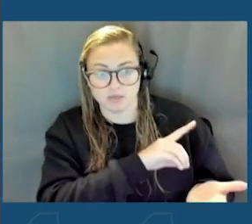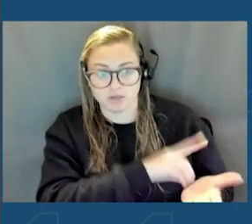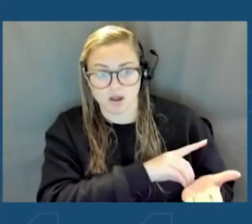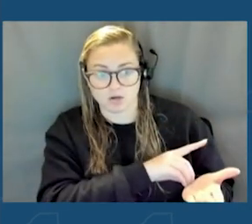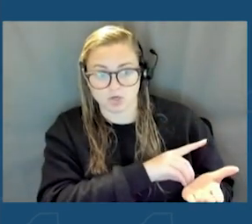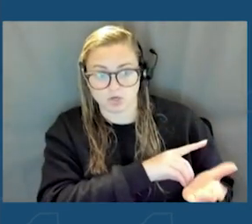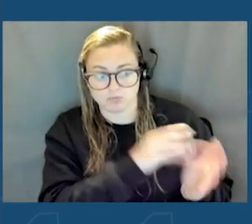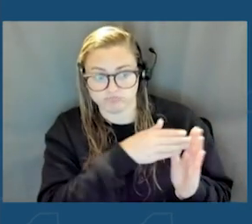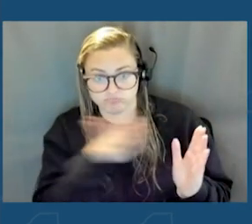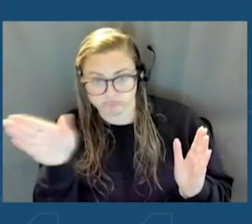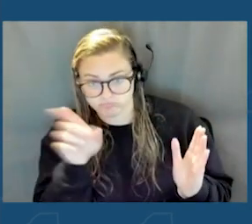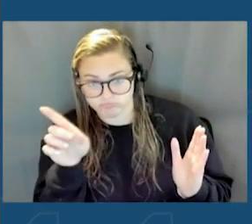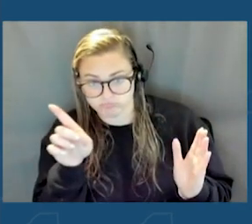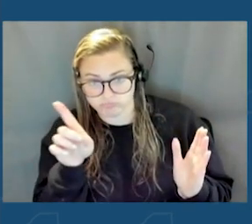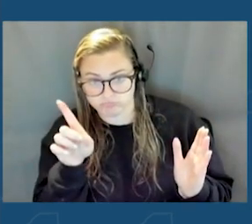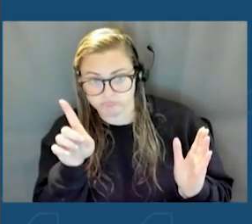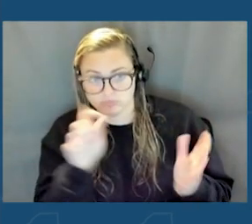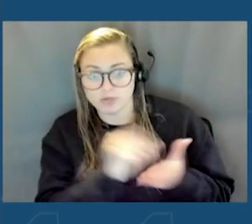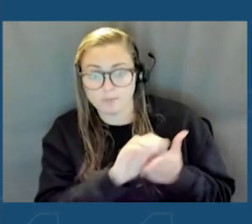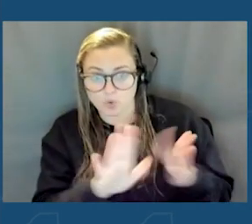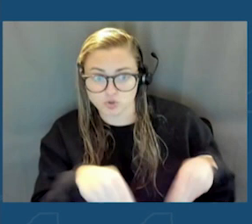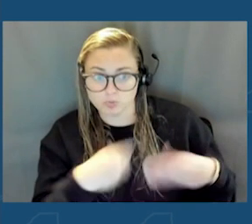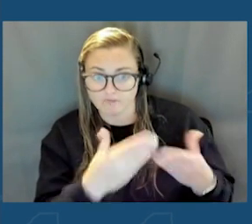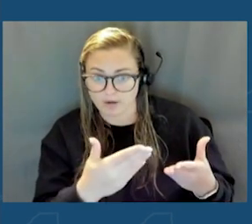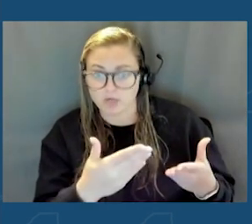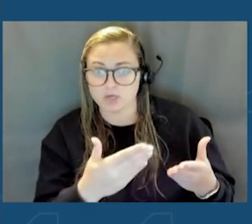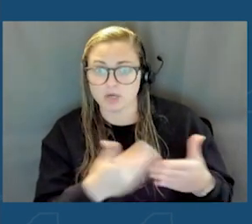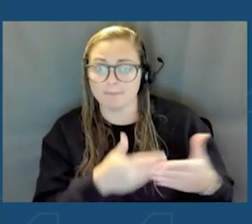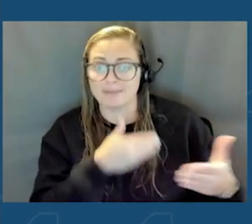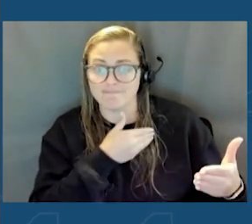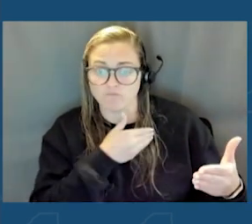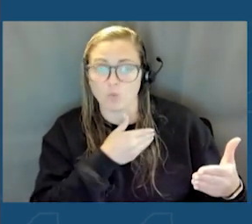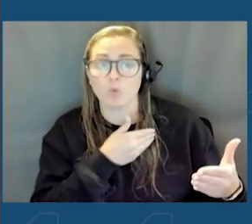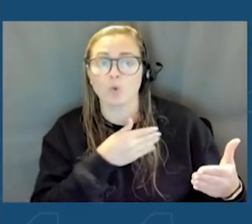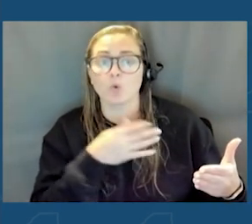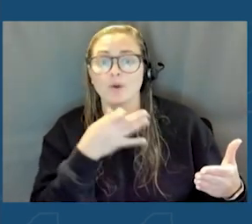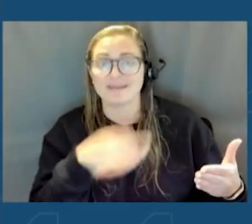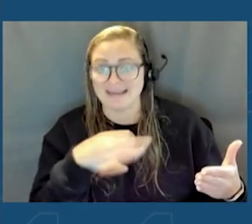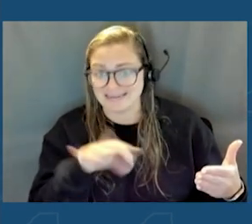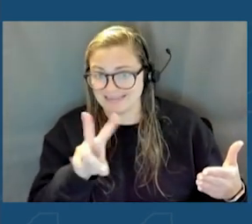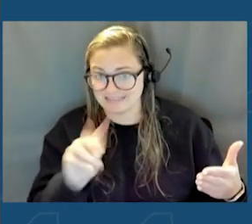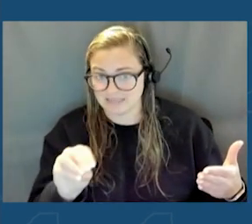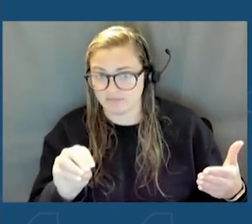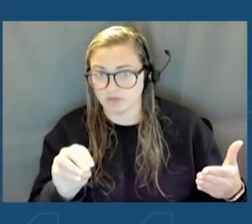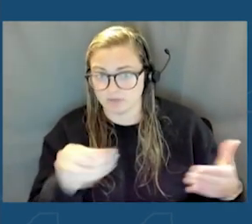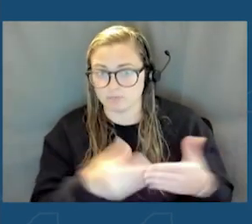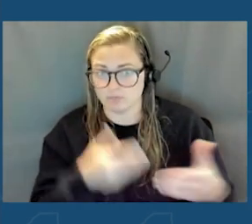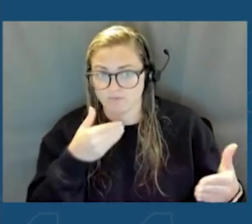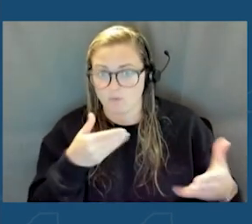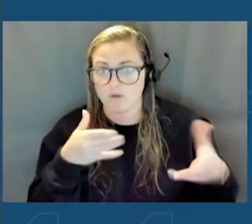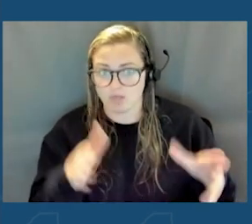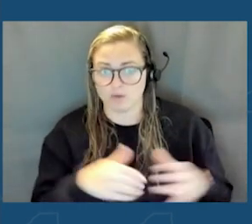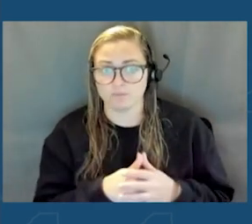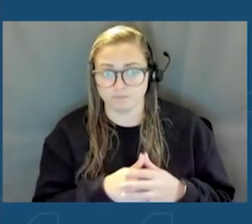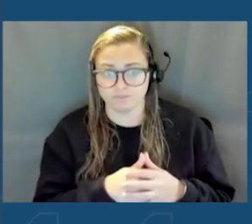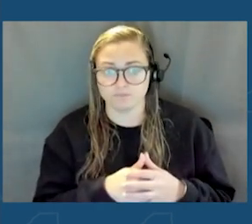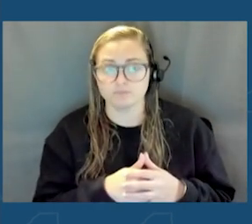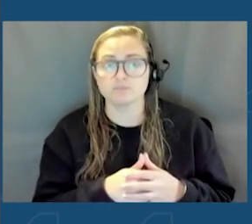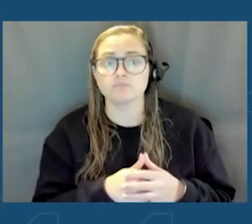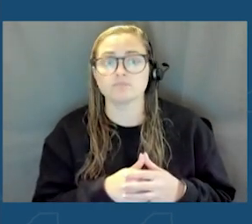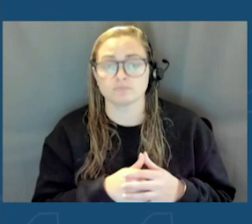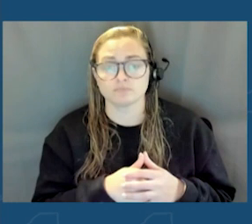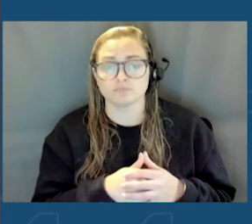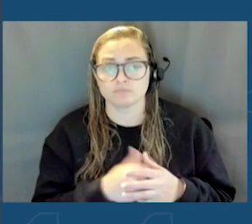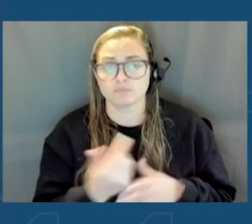me, had been an abortion provider before 1970. And she says,